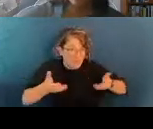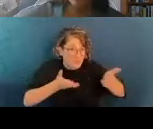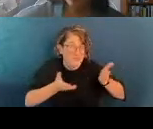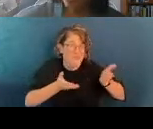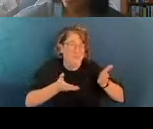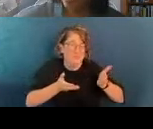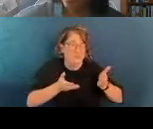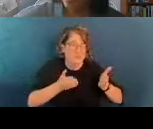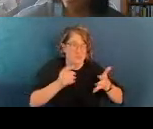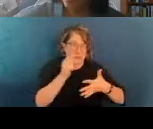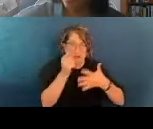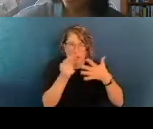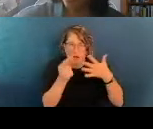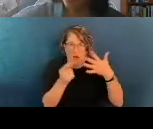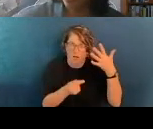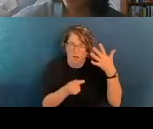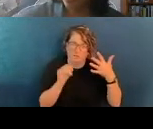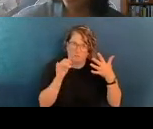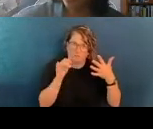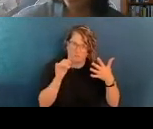factors to consider.